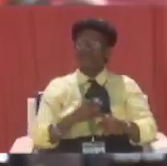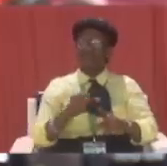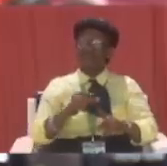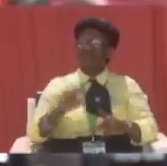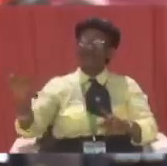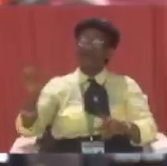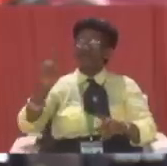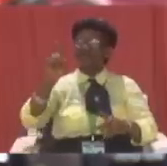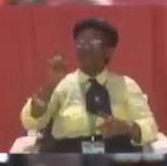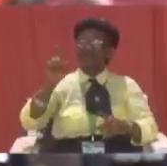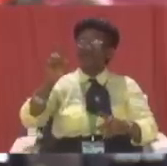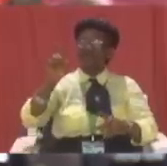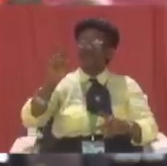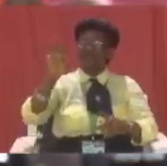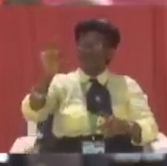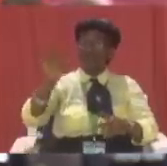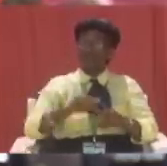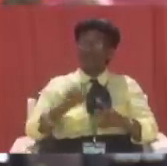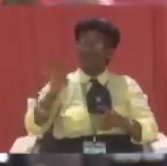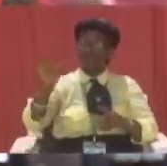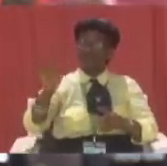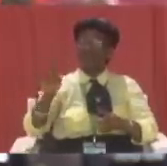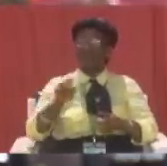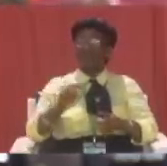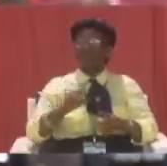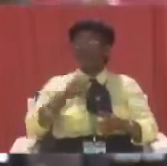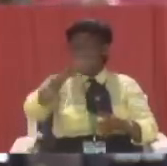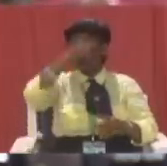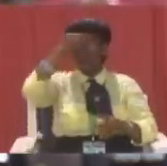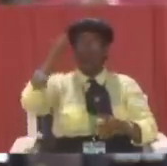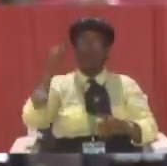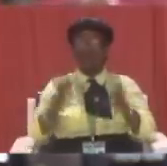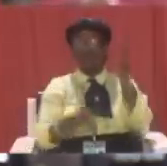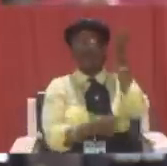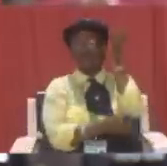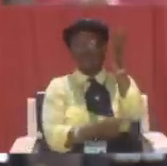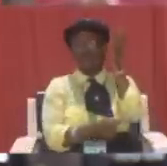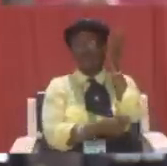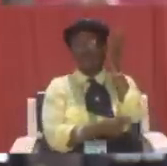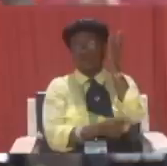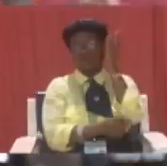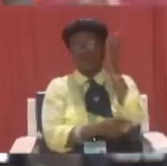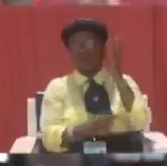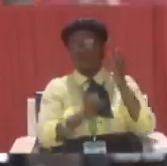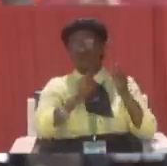18, because Abraham was a sign and a wonder,